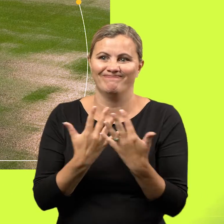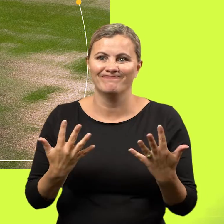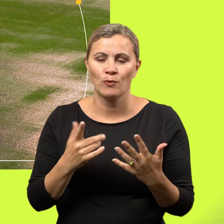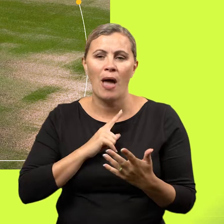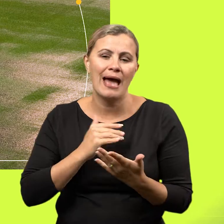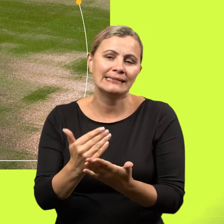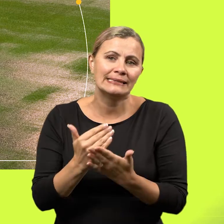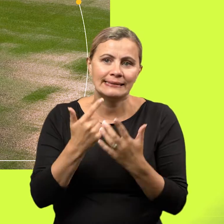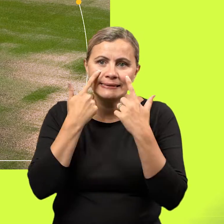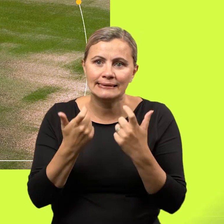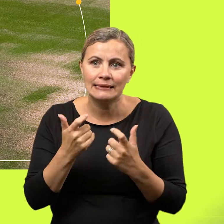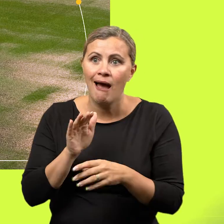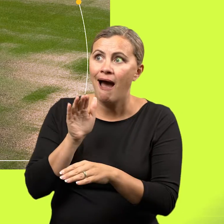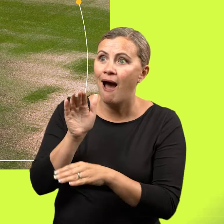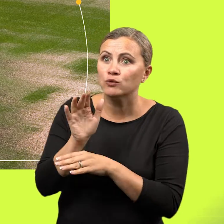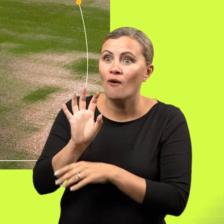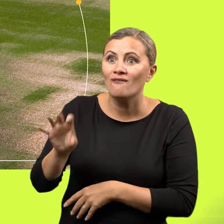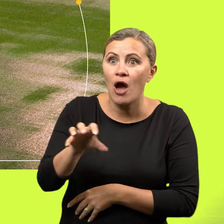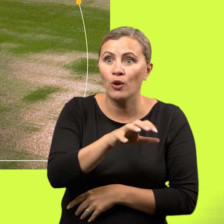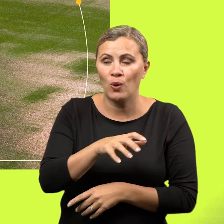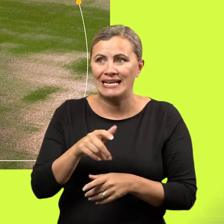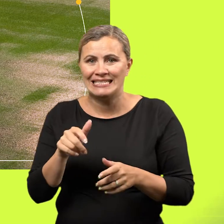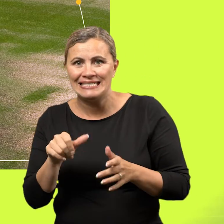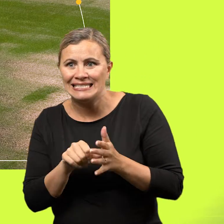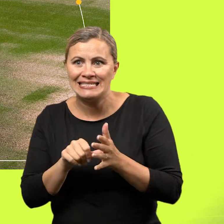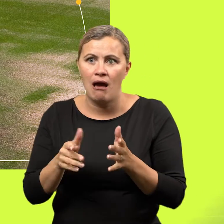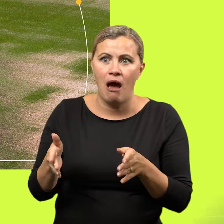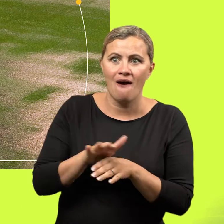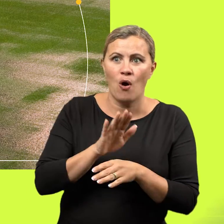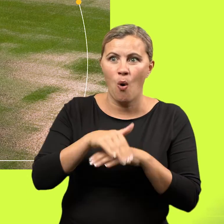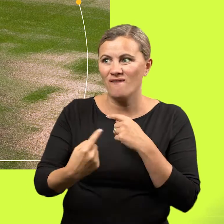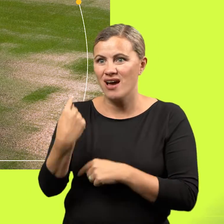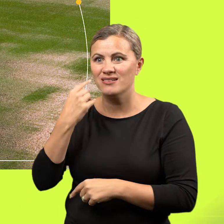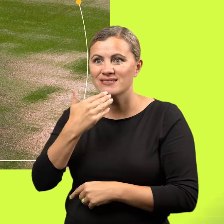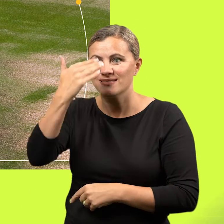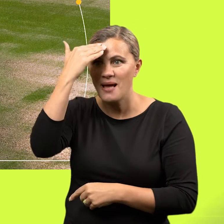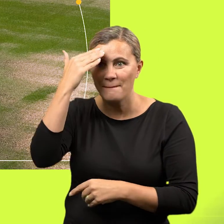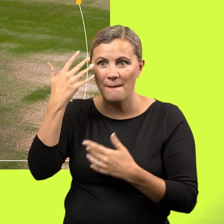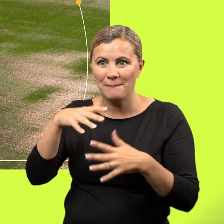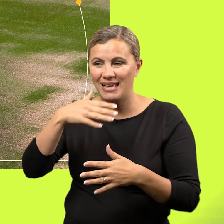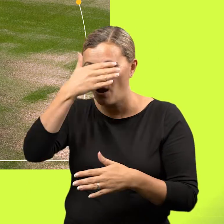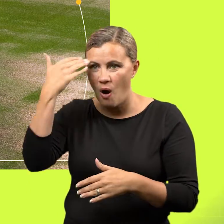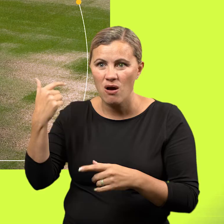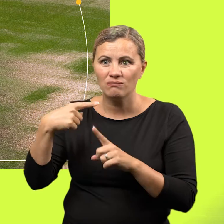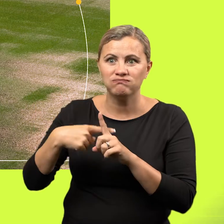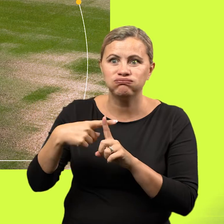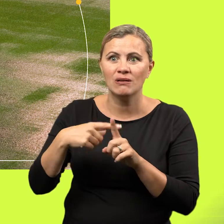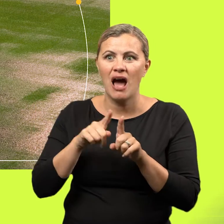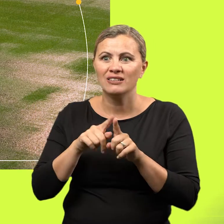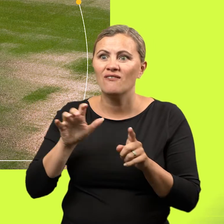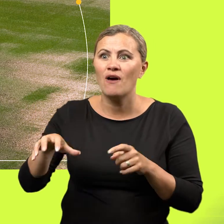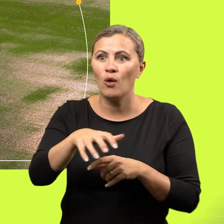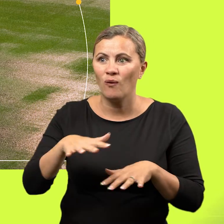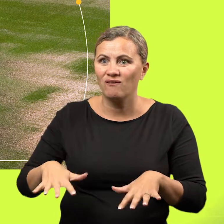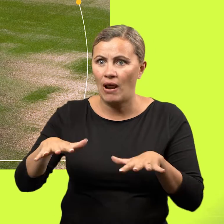precaution. Outdoor venues have really struggled to recover from the peak summer heat and the water restrictions, and venues in the flood belt in the